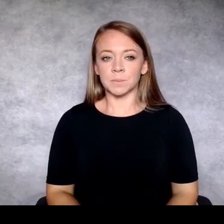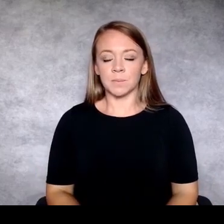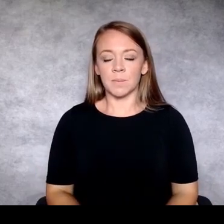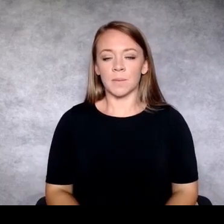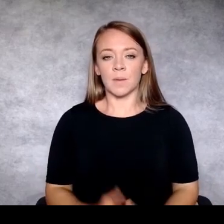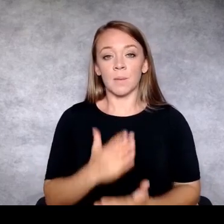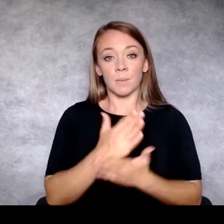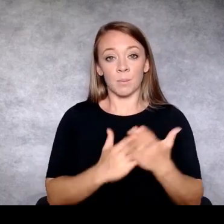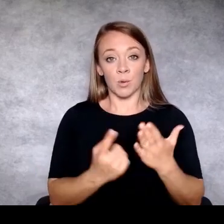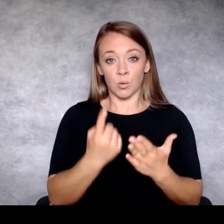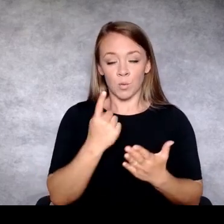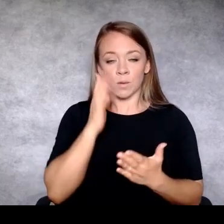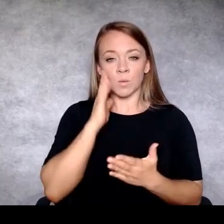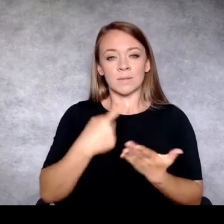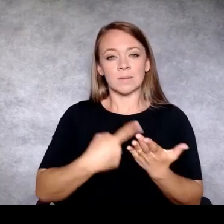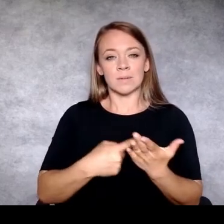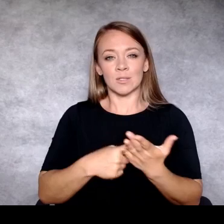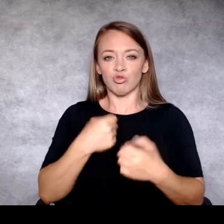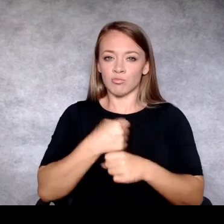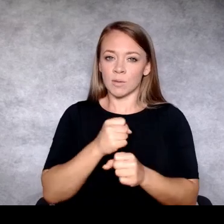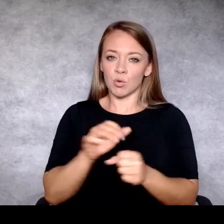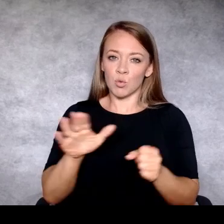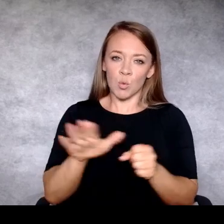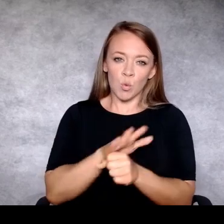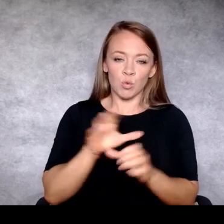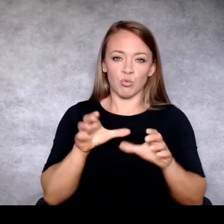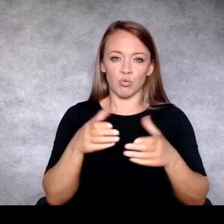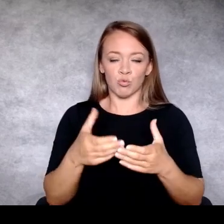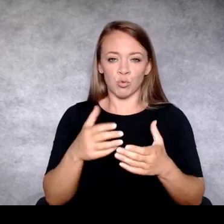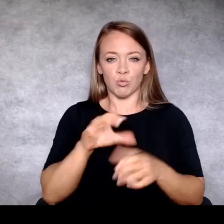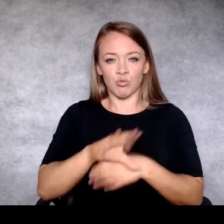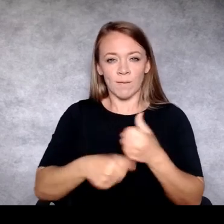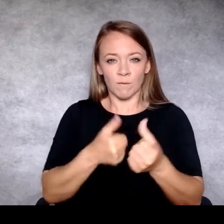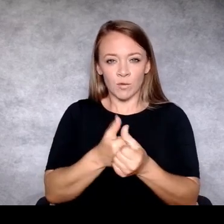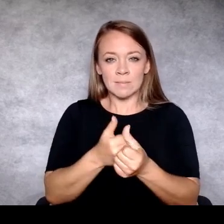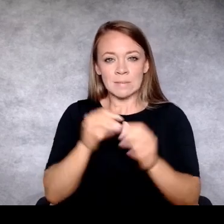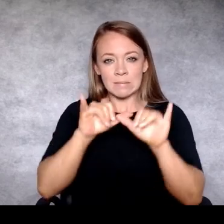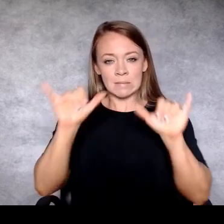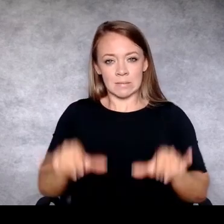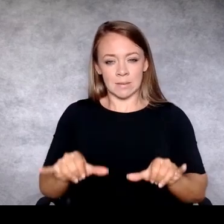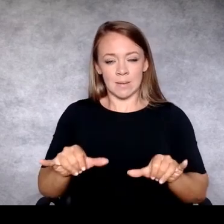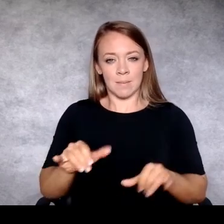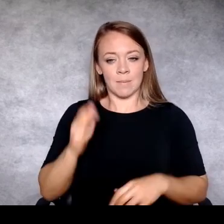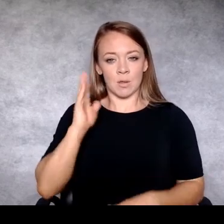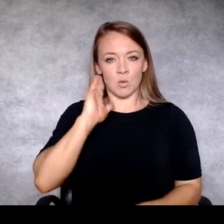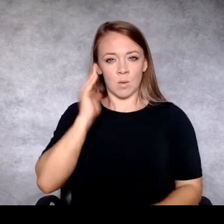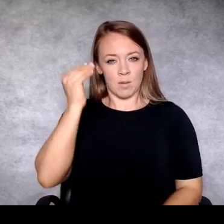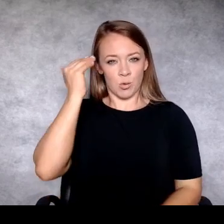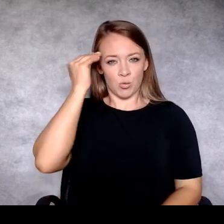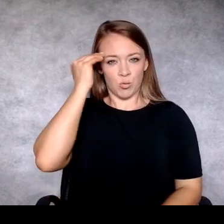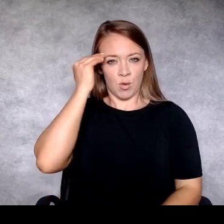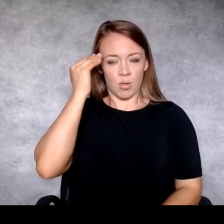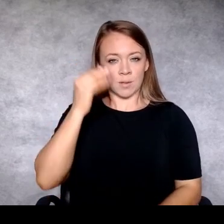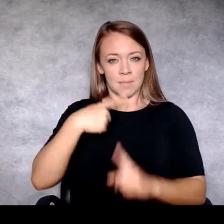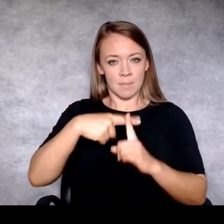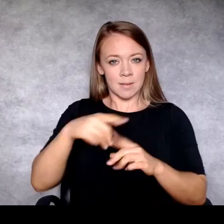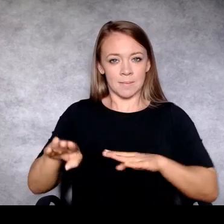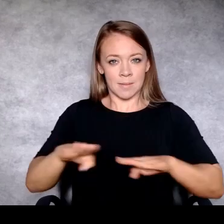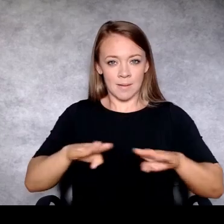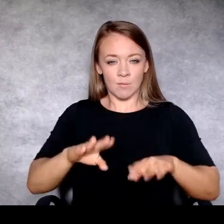In Module 1, we discussed creating a whole group reinforcement system that acknowledges positive behaviors and